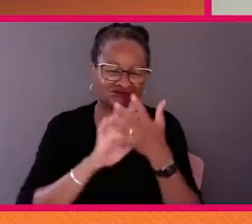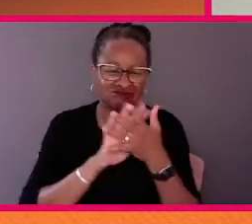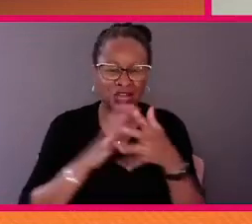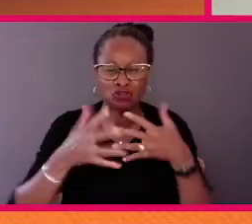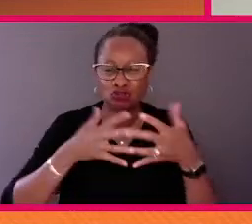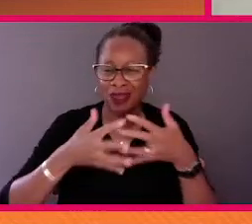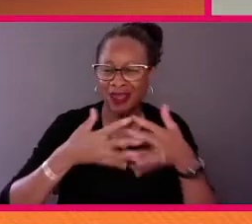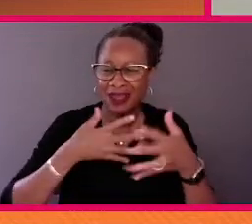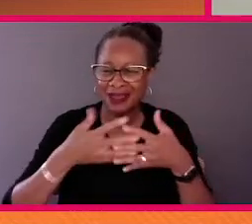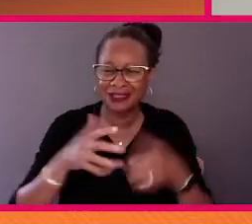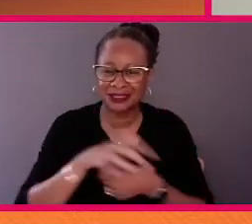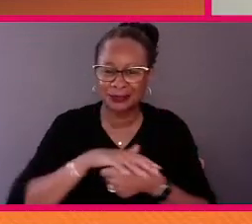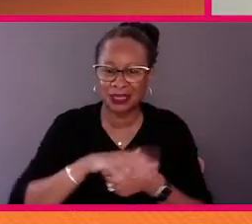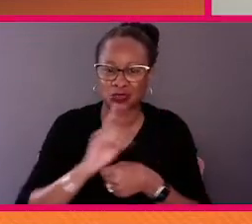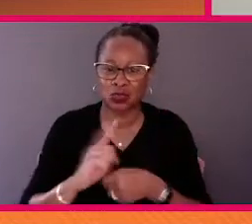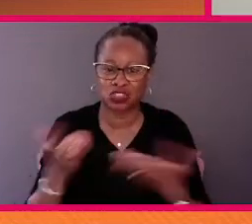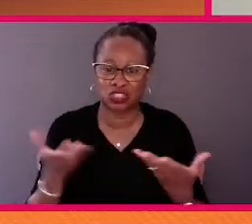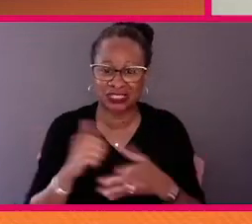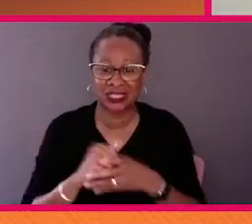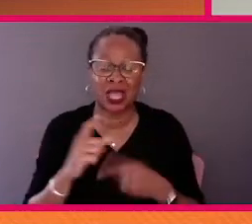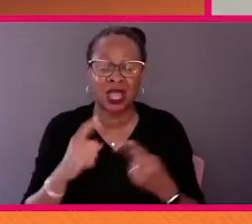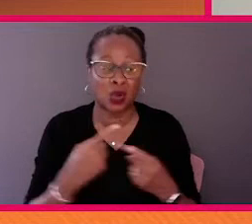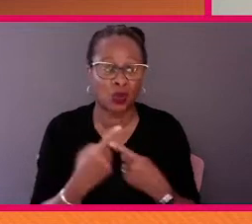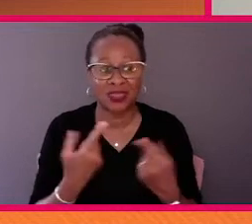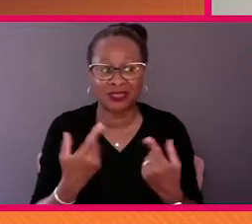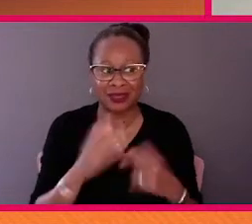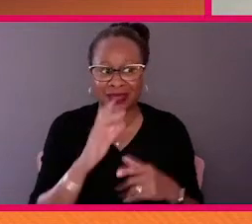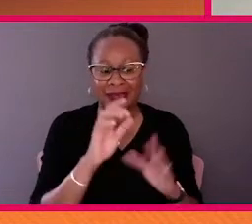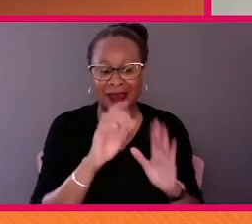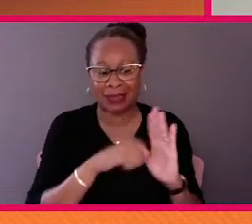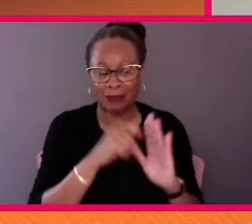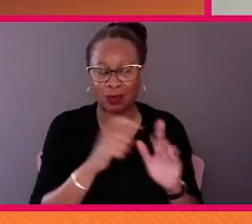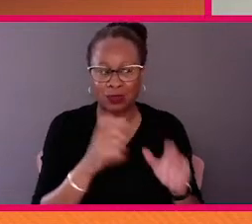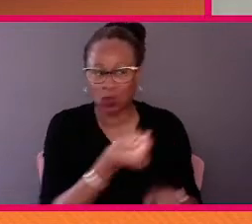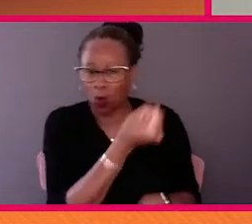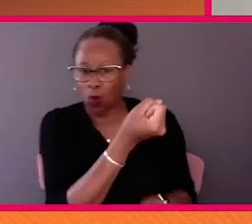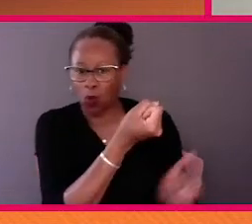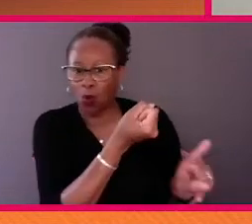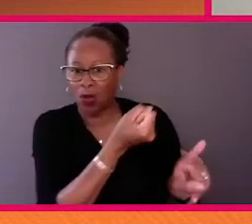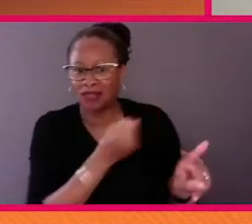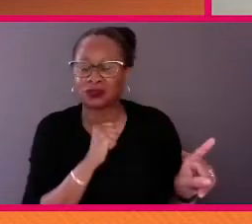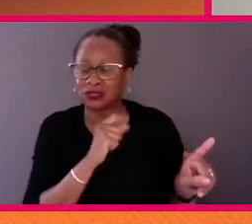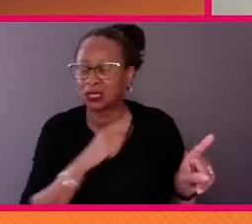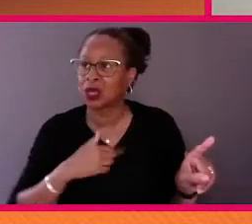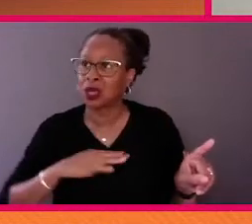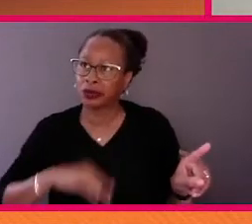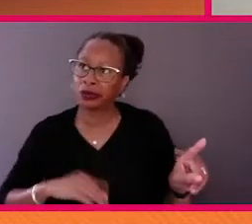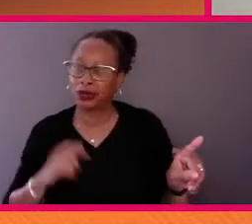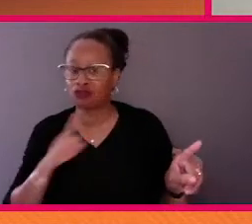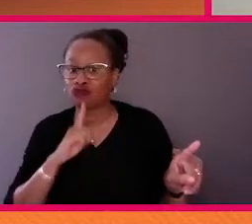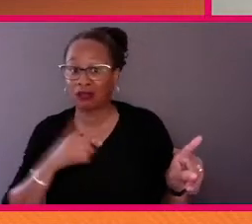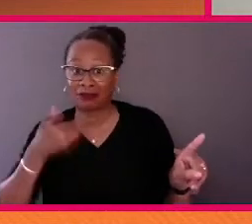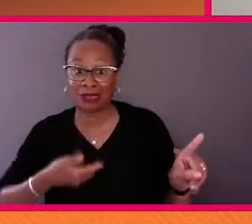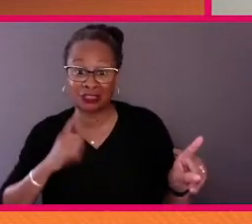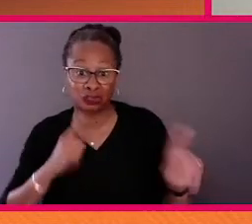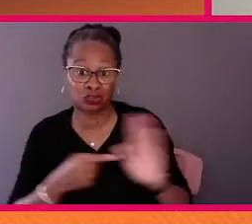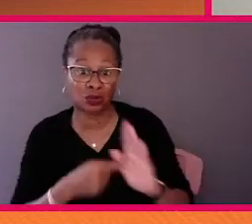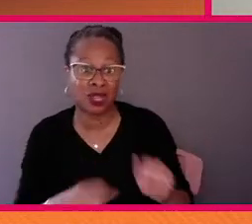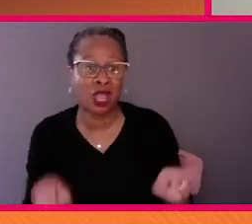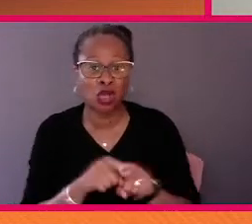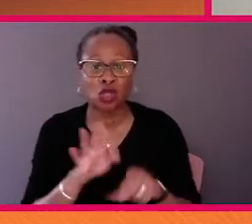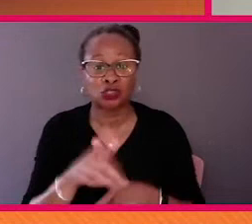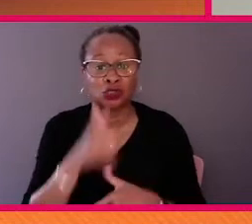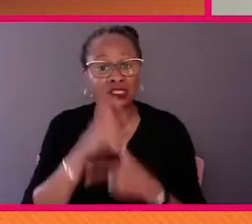you know, when the camera sort of turned to the side or paused. And so that's something I wanted to bring into the film. And also her sister started talking